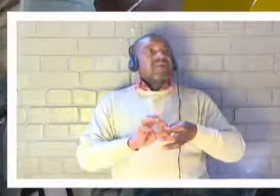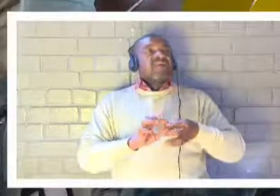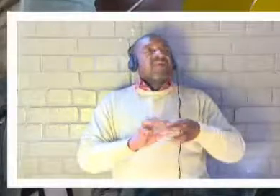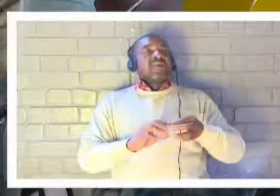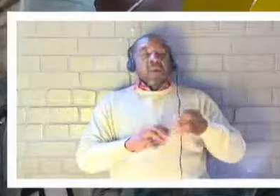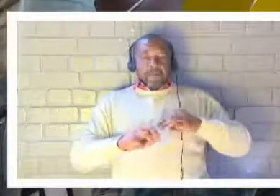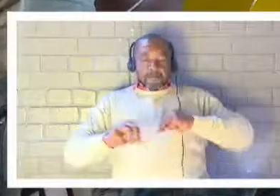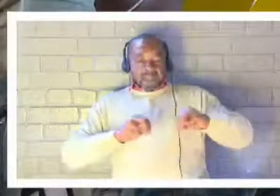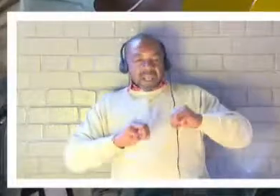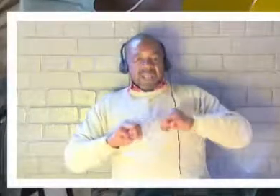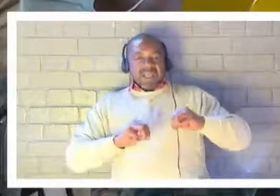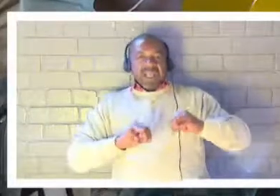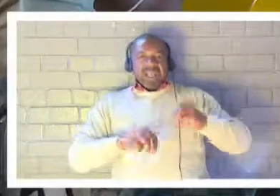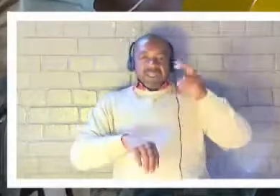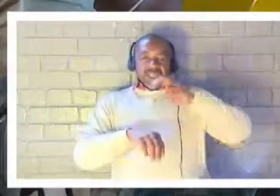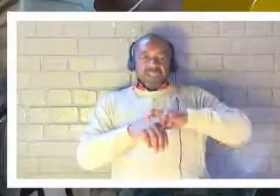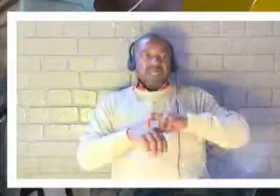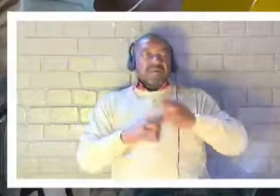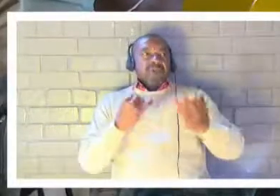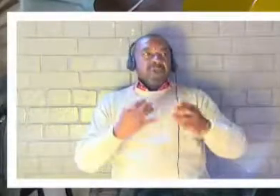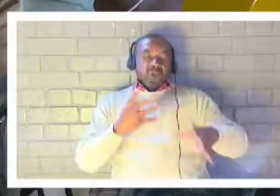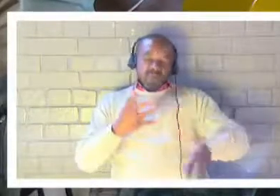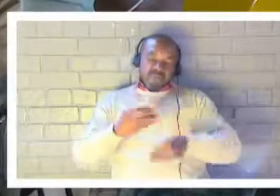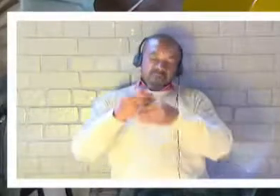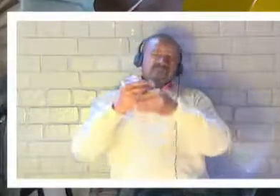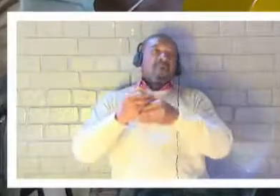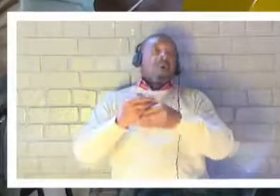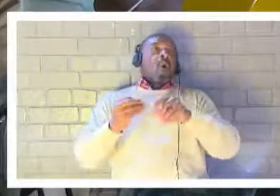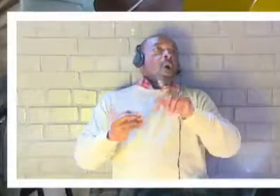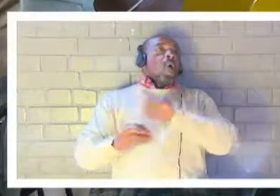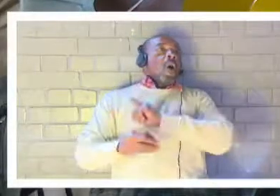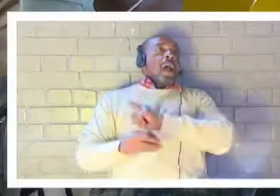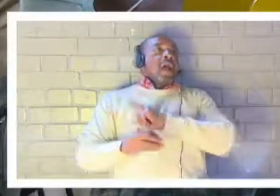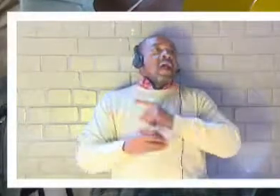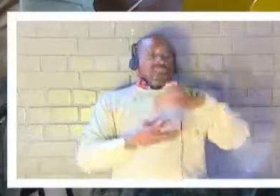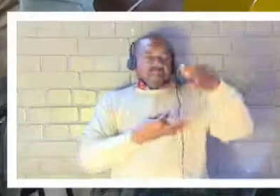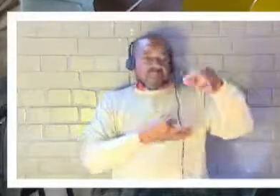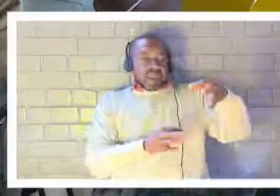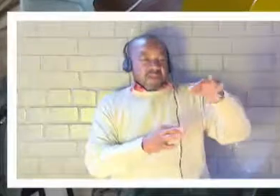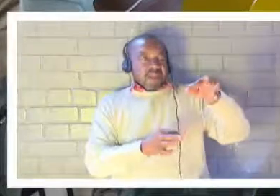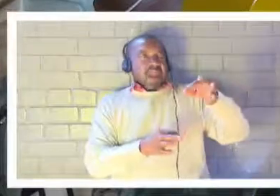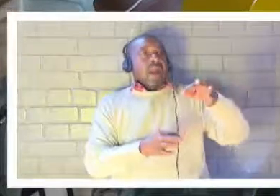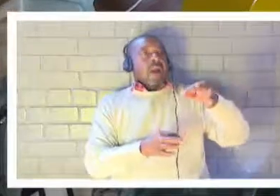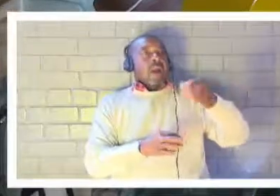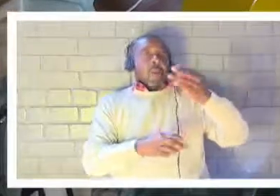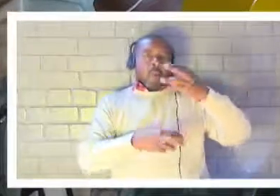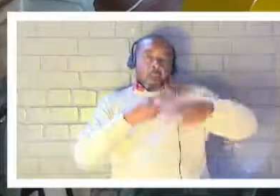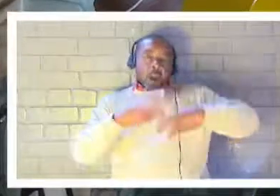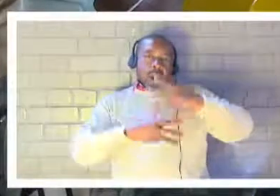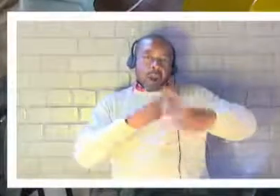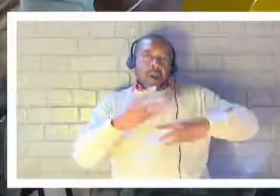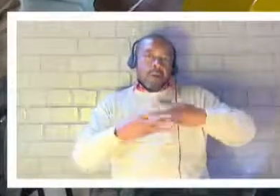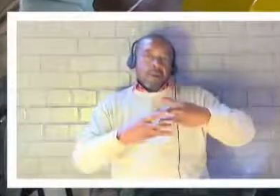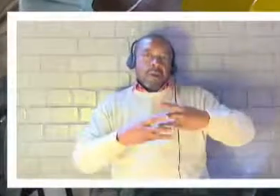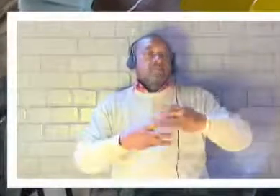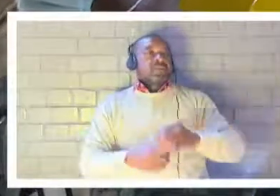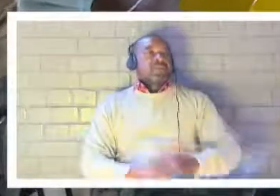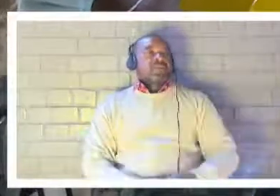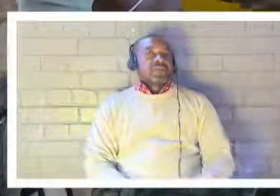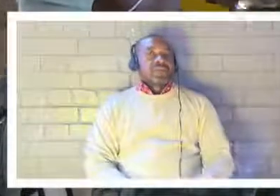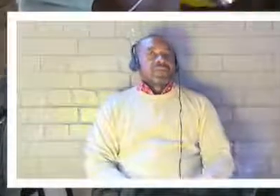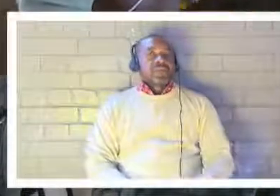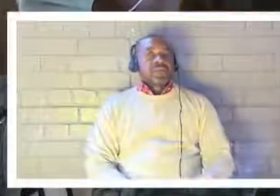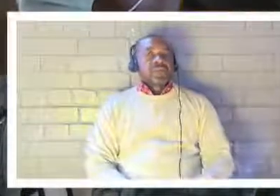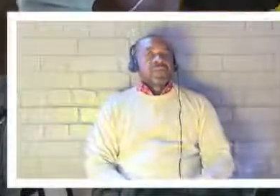have to be beefed up because of paperwork and the acquisition processes. Thank you.